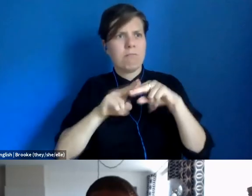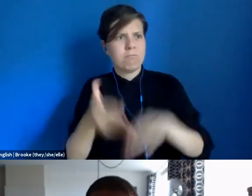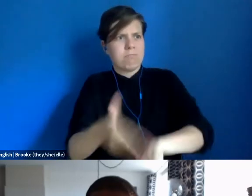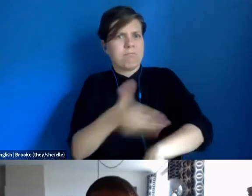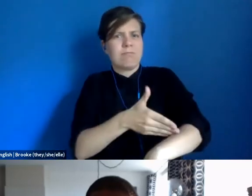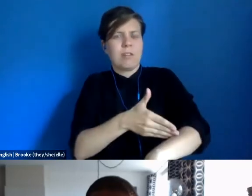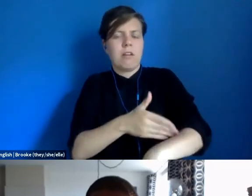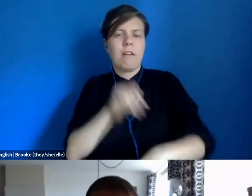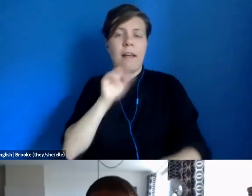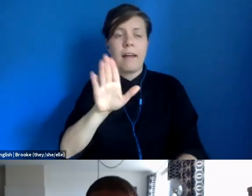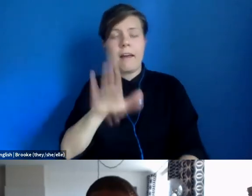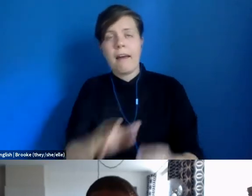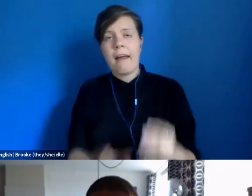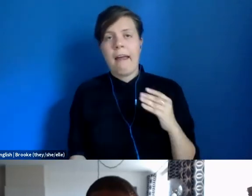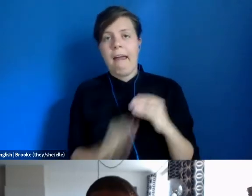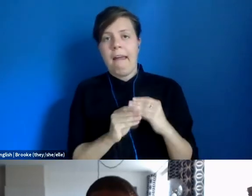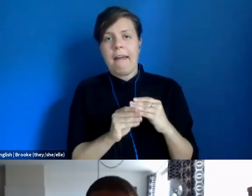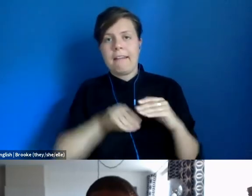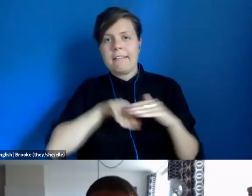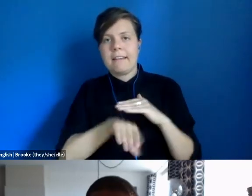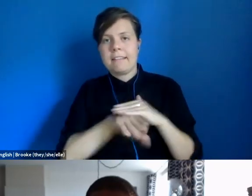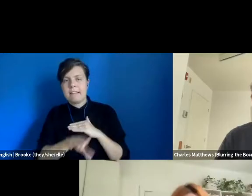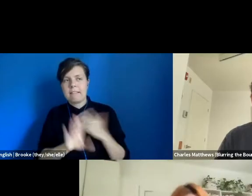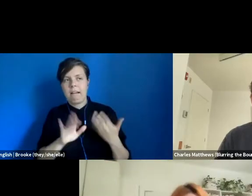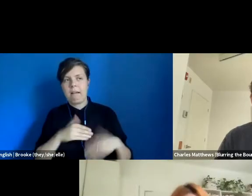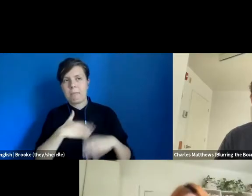lesser or that is perhaps bolted on and it's getting in the way.